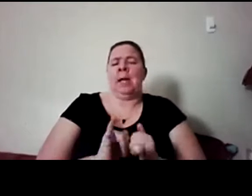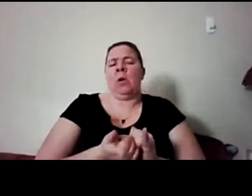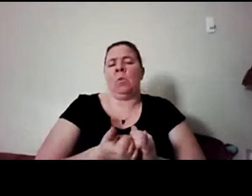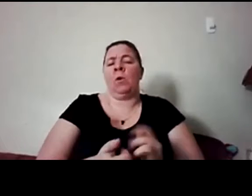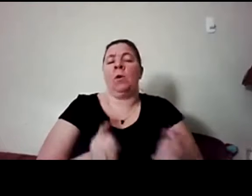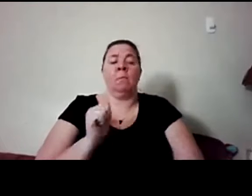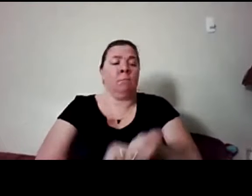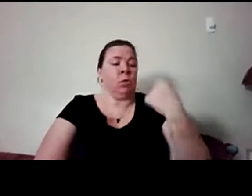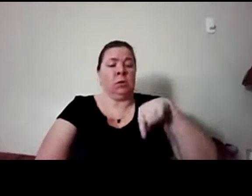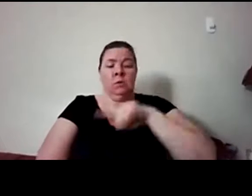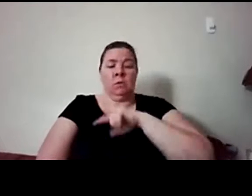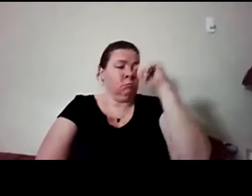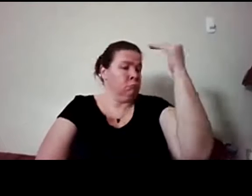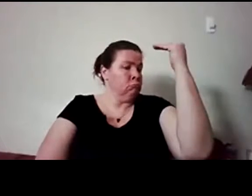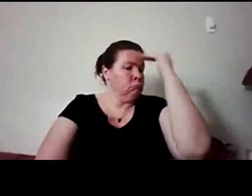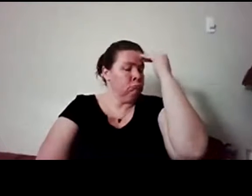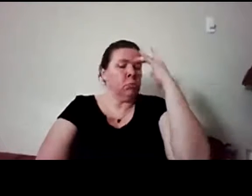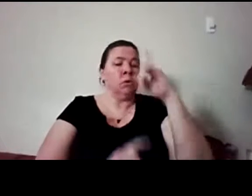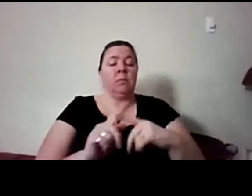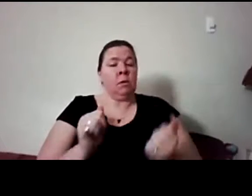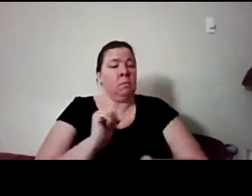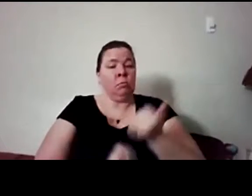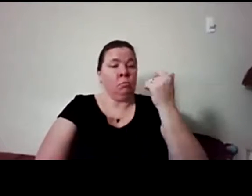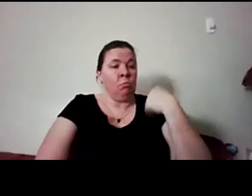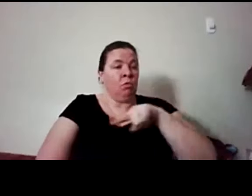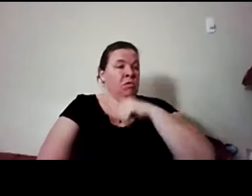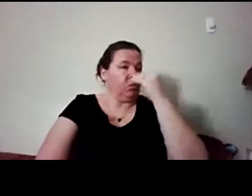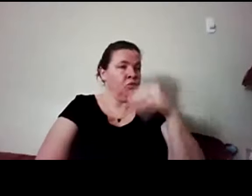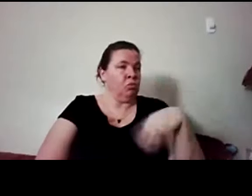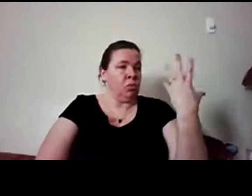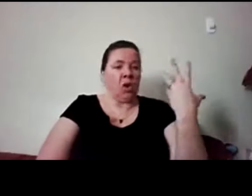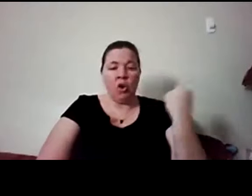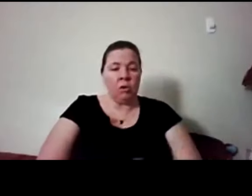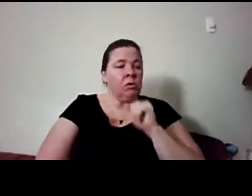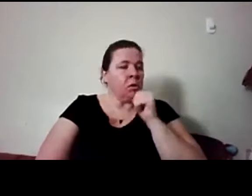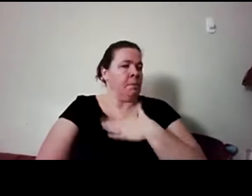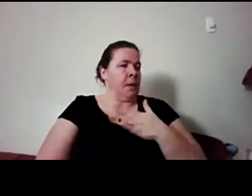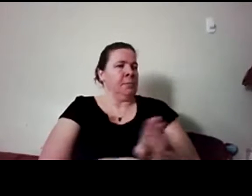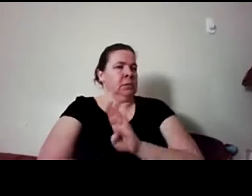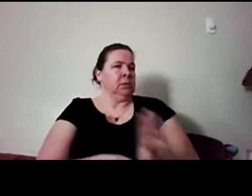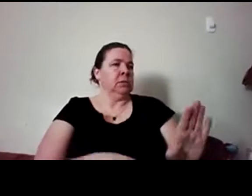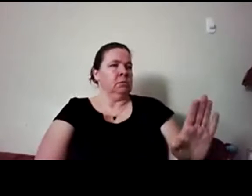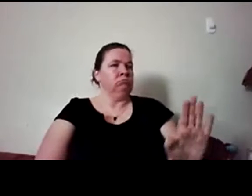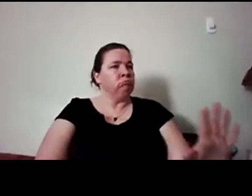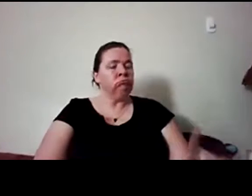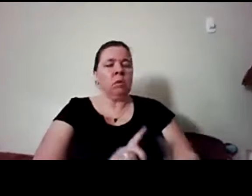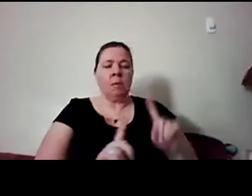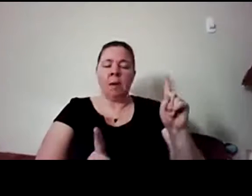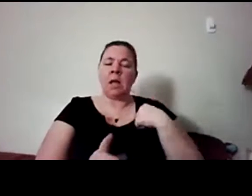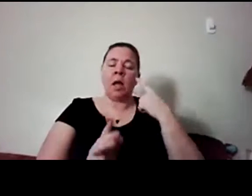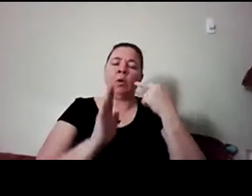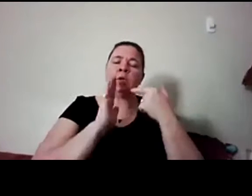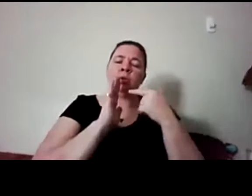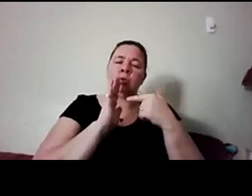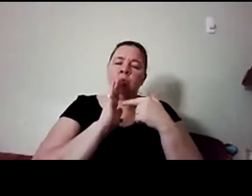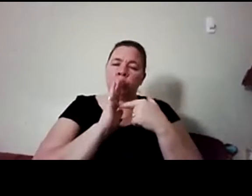Most of us don't know, and frankly, most of us don't care because it's none of our business. But I'm going to share with you how they make